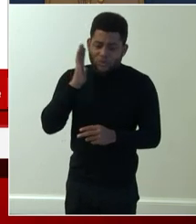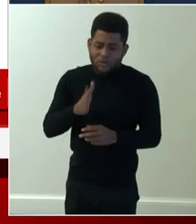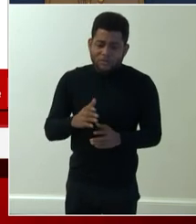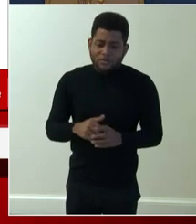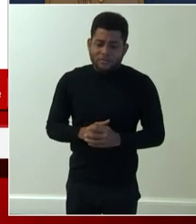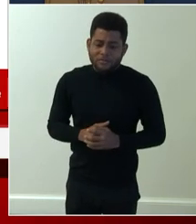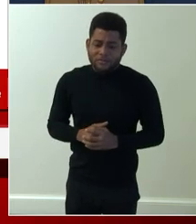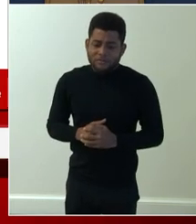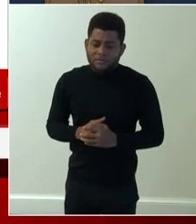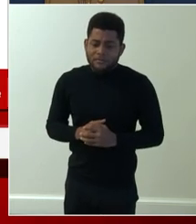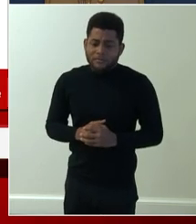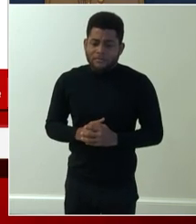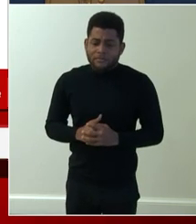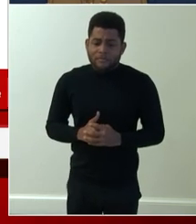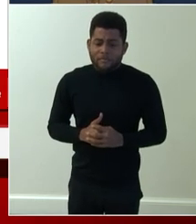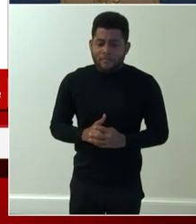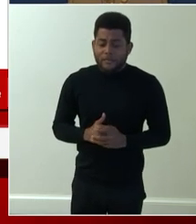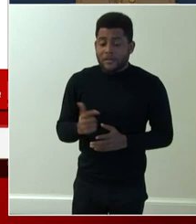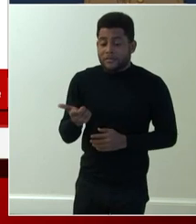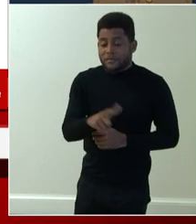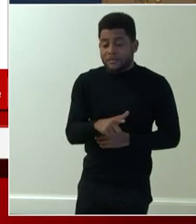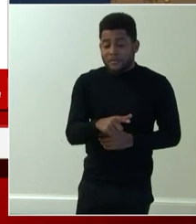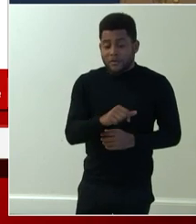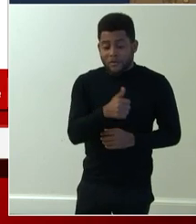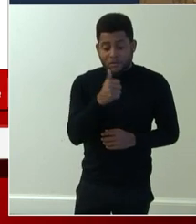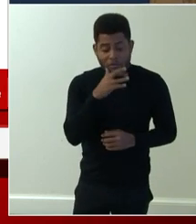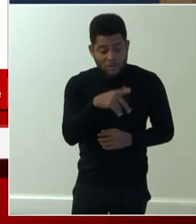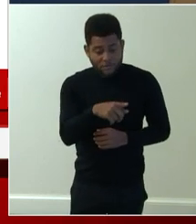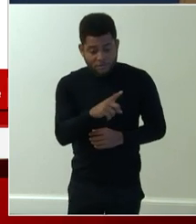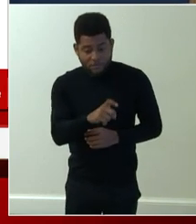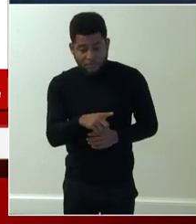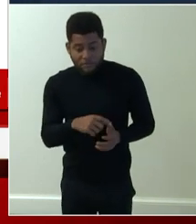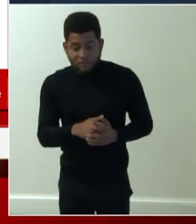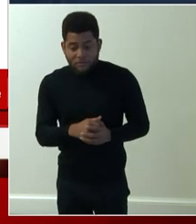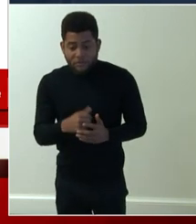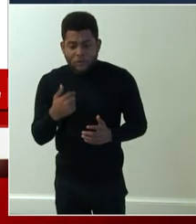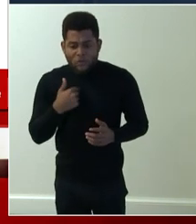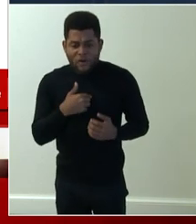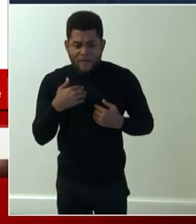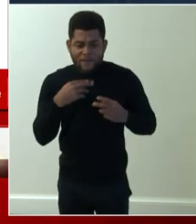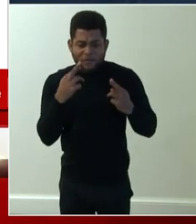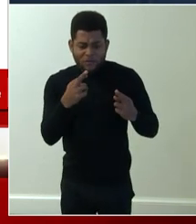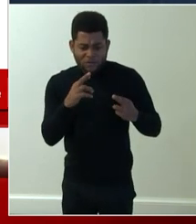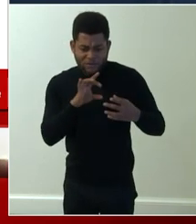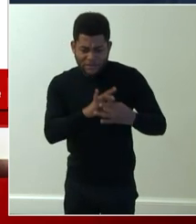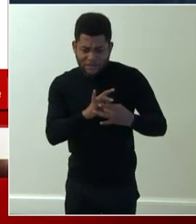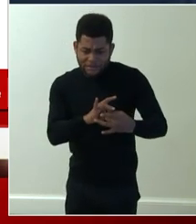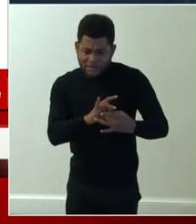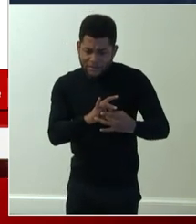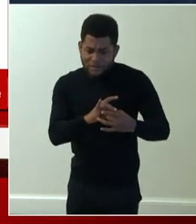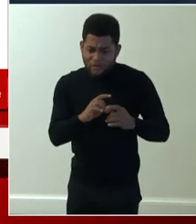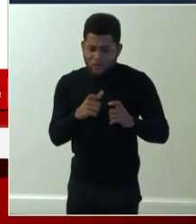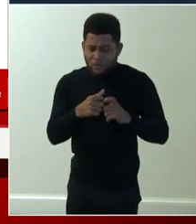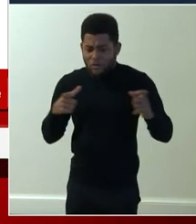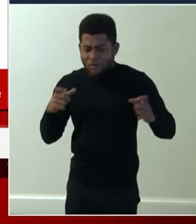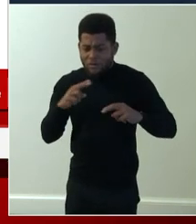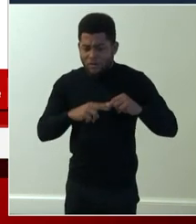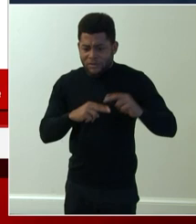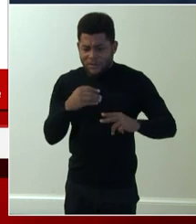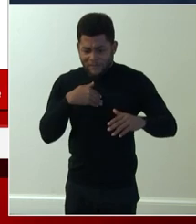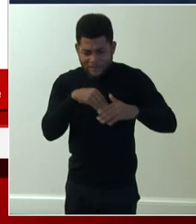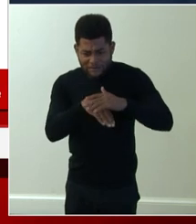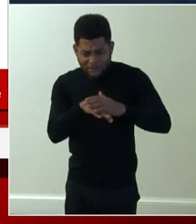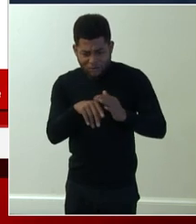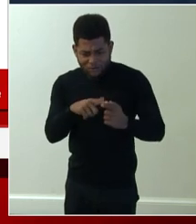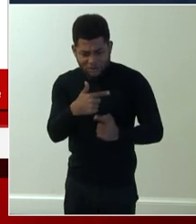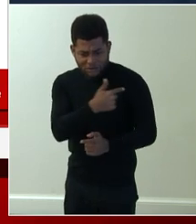And Yes, just to add to that a little bit, we have close relationships with all of our long-term care facilities. They have had access to vaccine